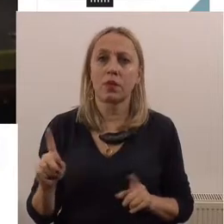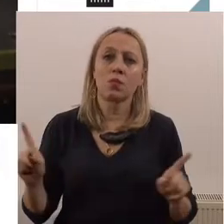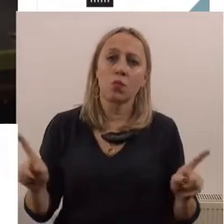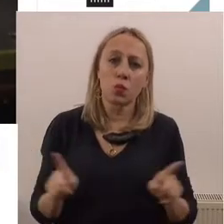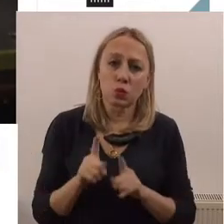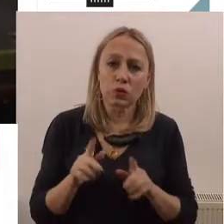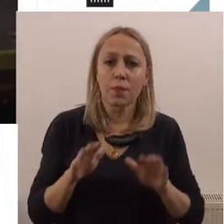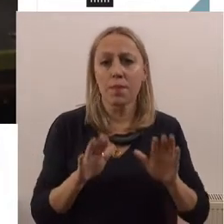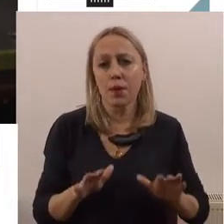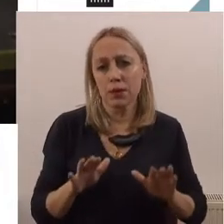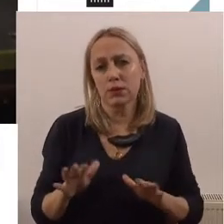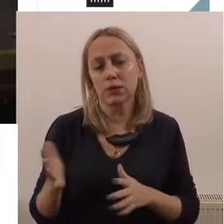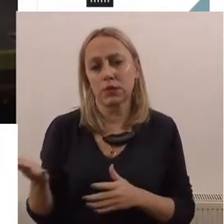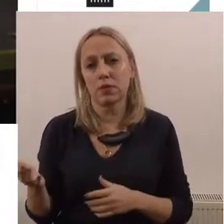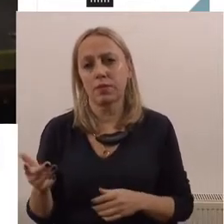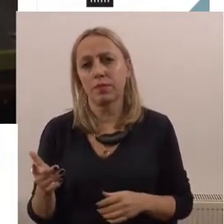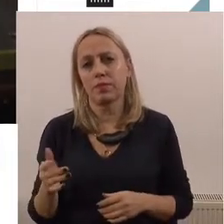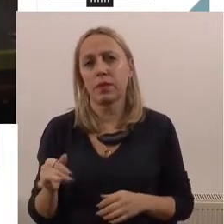It is important